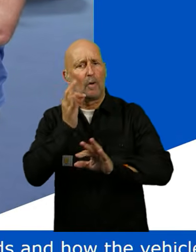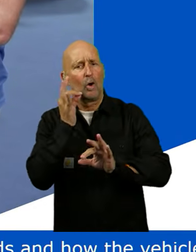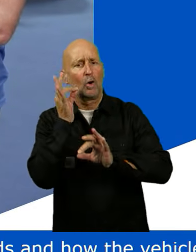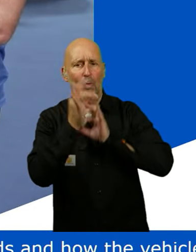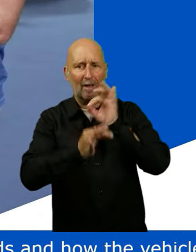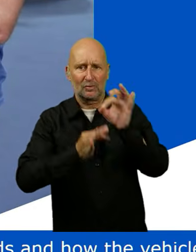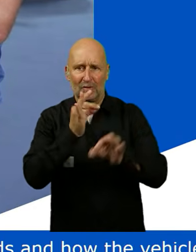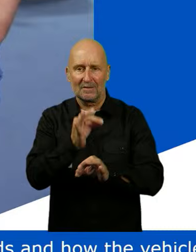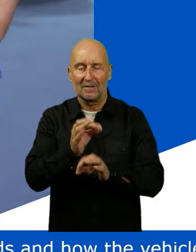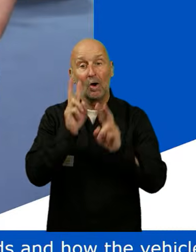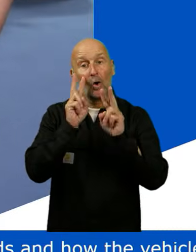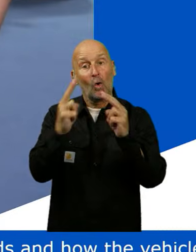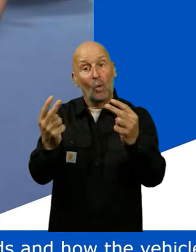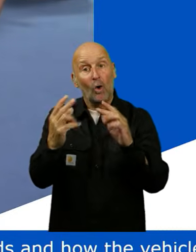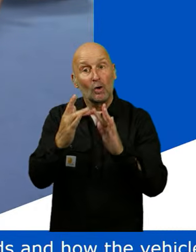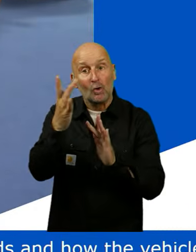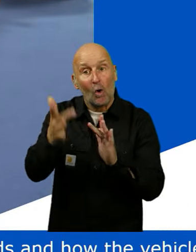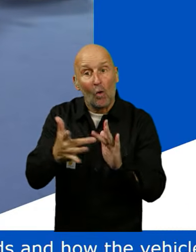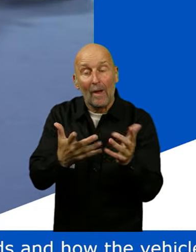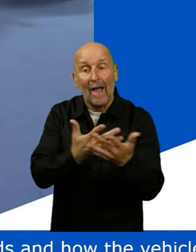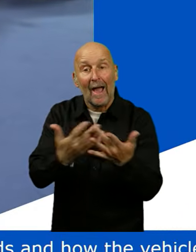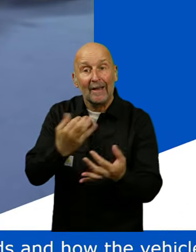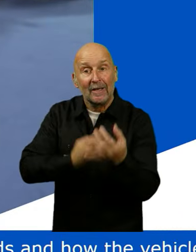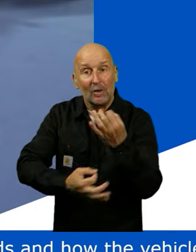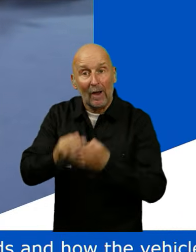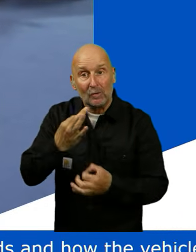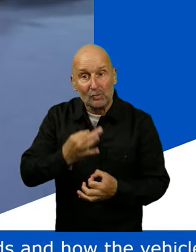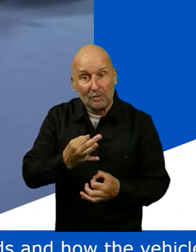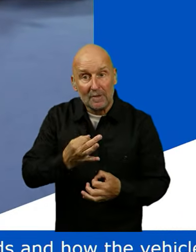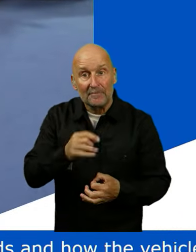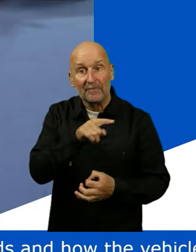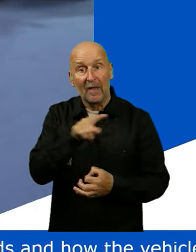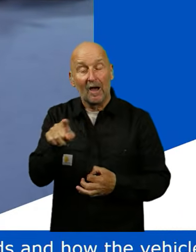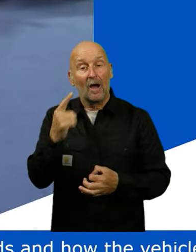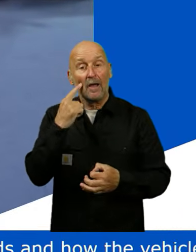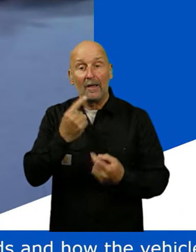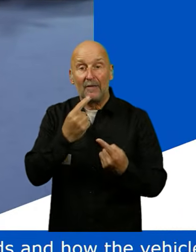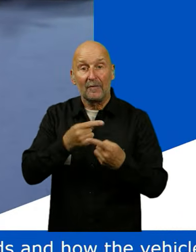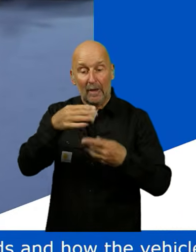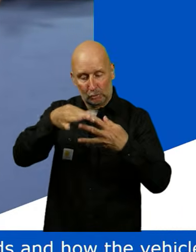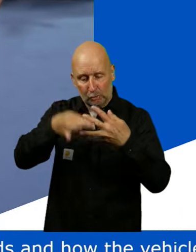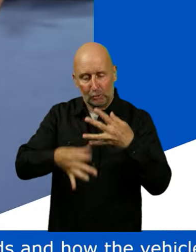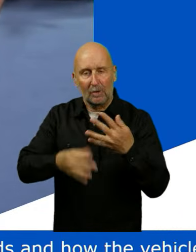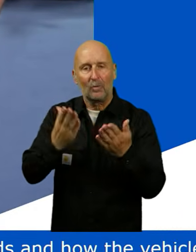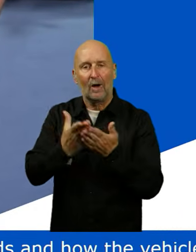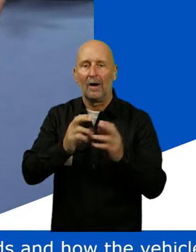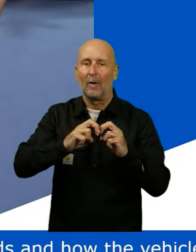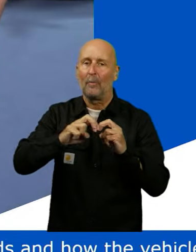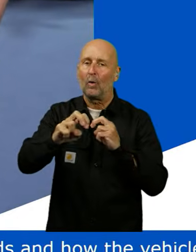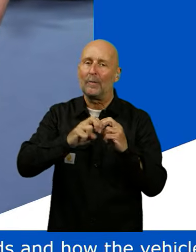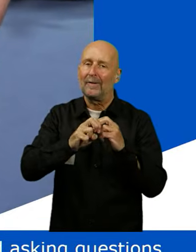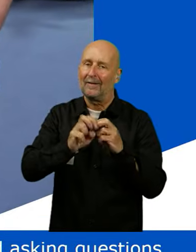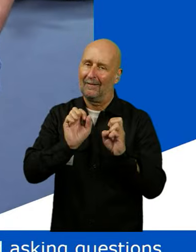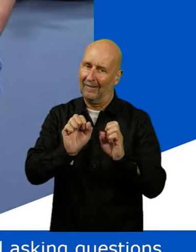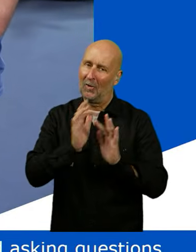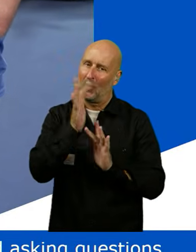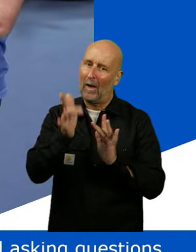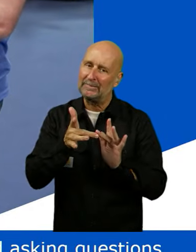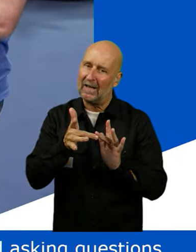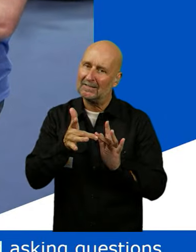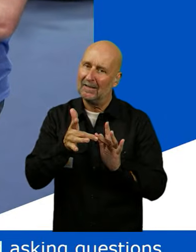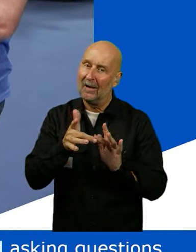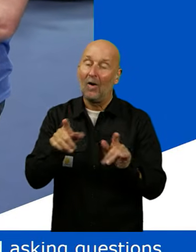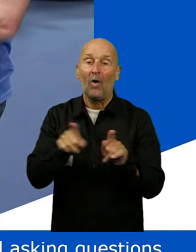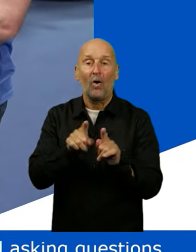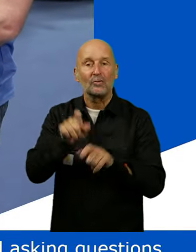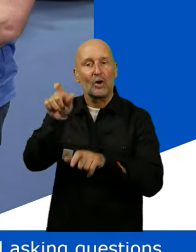you're watching from home and you have any questions, don't forget you can find all this information on the Motability Scheme website. You can also reach out to